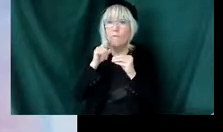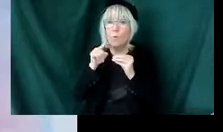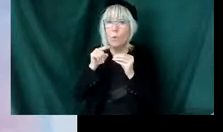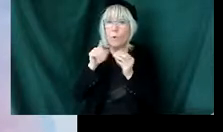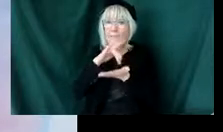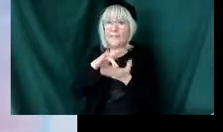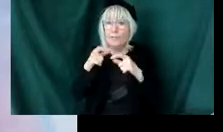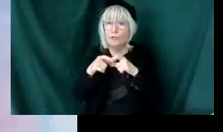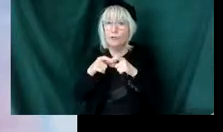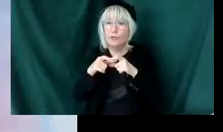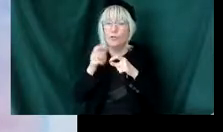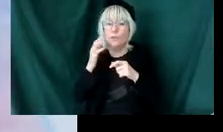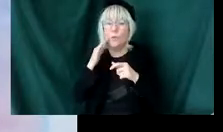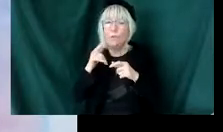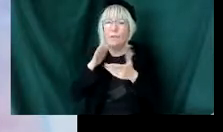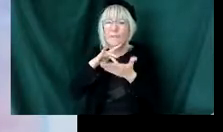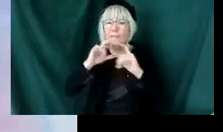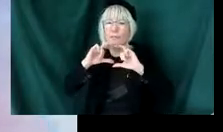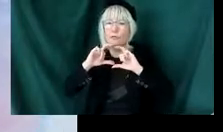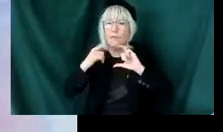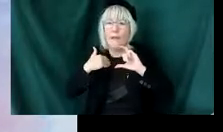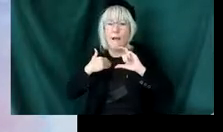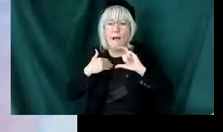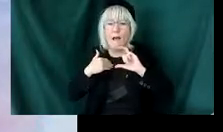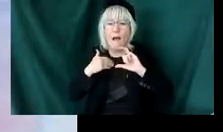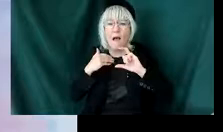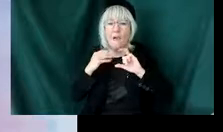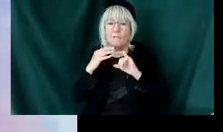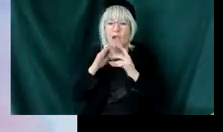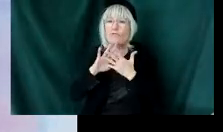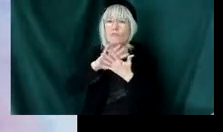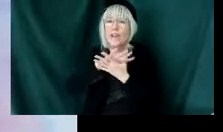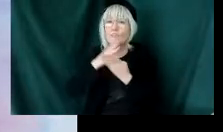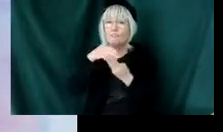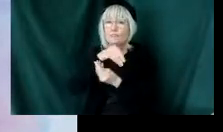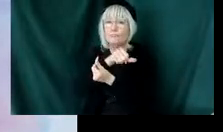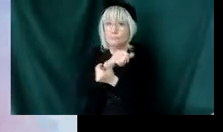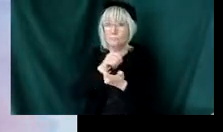they kind of have a gradient in the middle of the sunflower if you look at it.